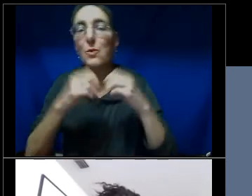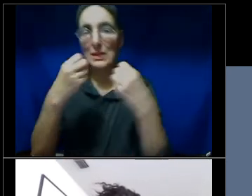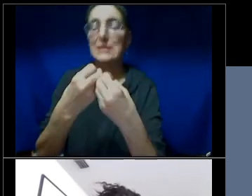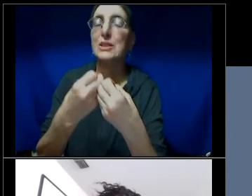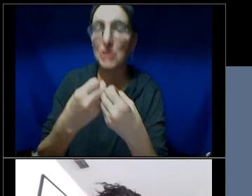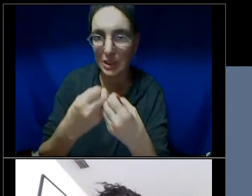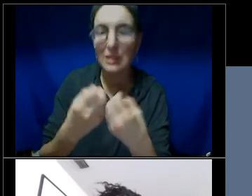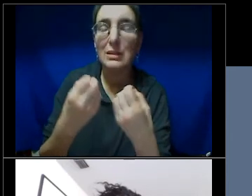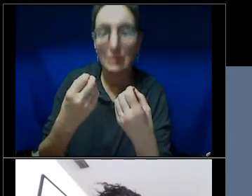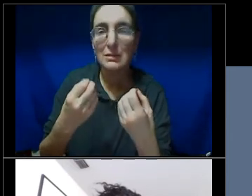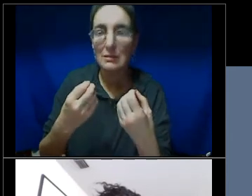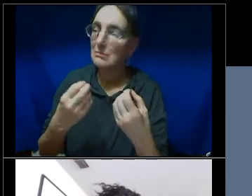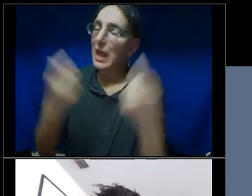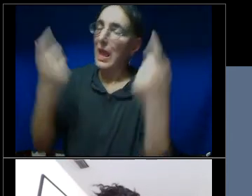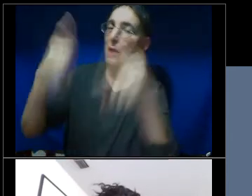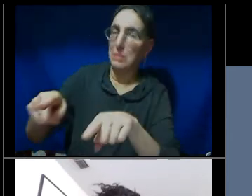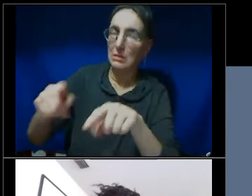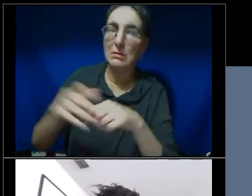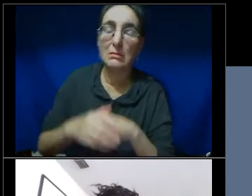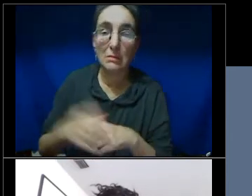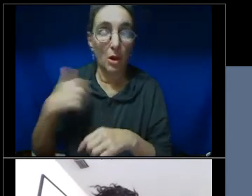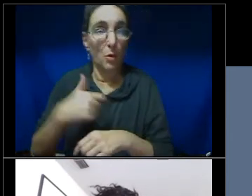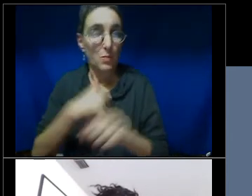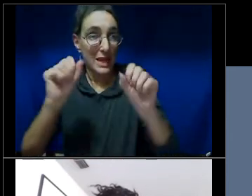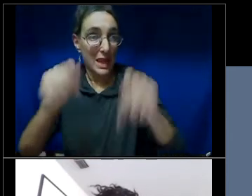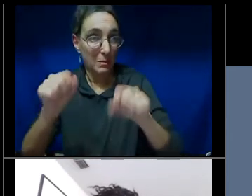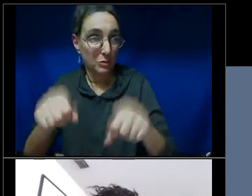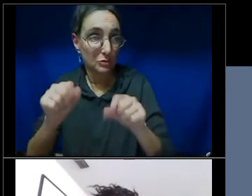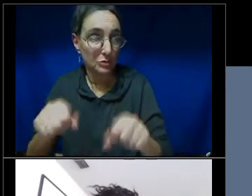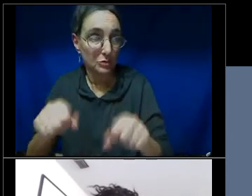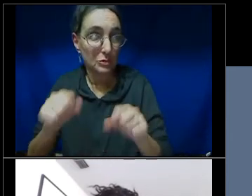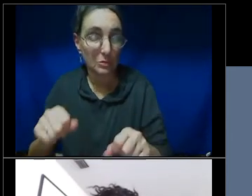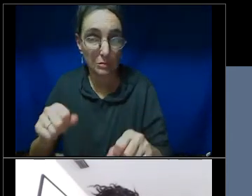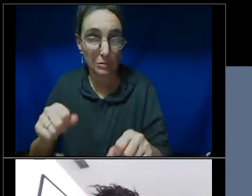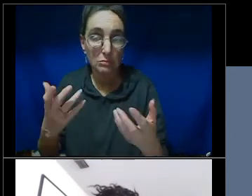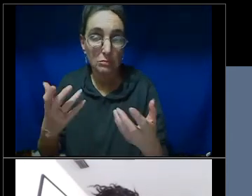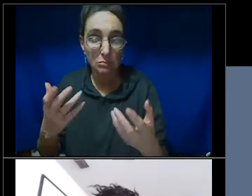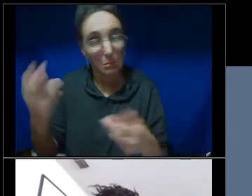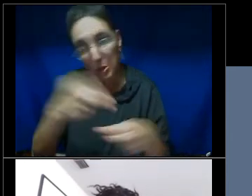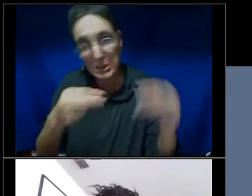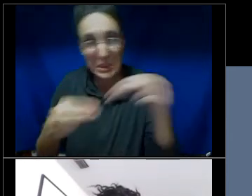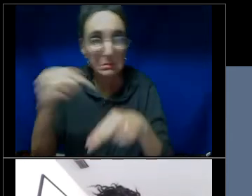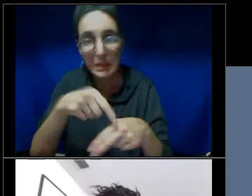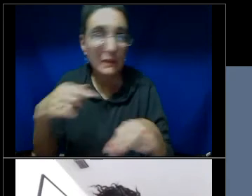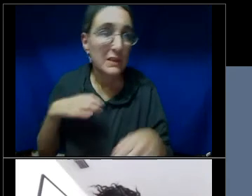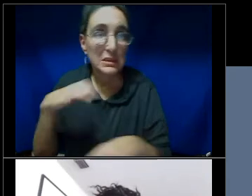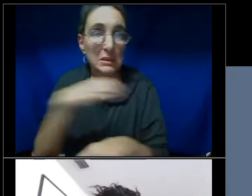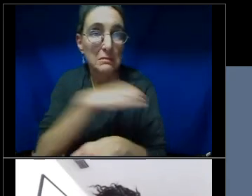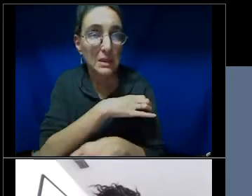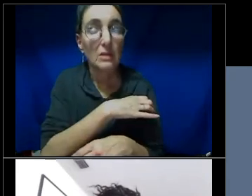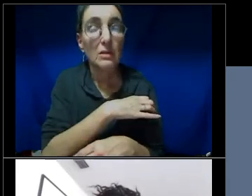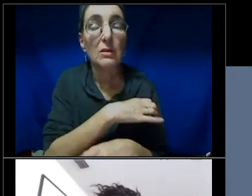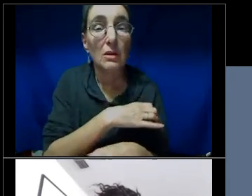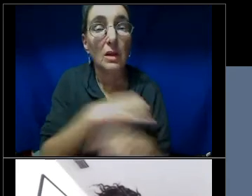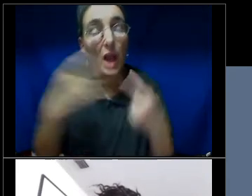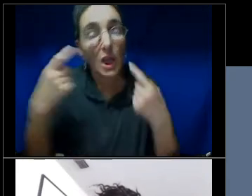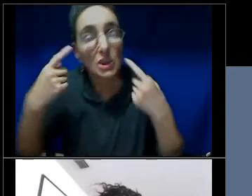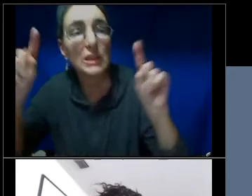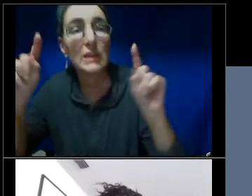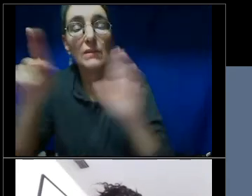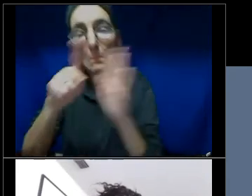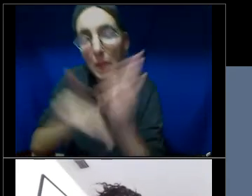community needs? Are we able to, through the participation in this committee, achieve the policy systems,